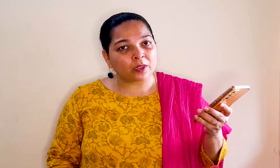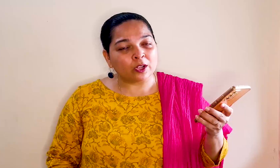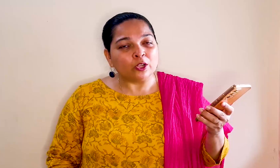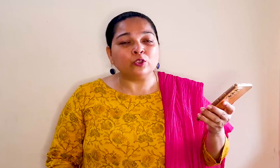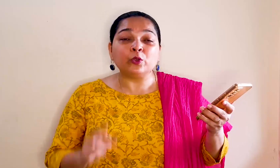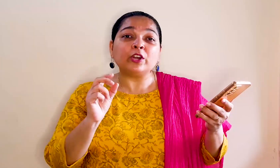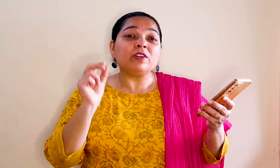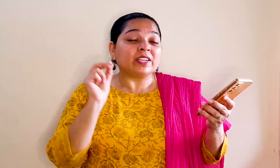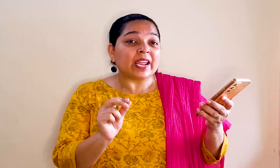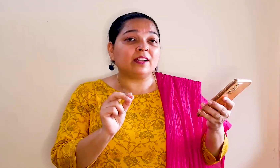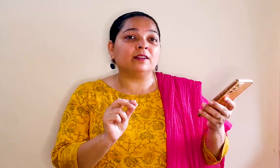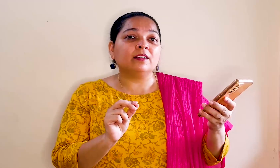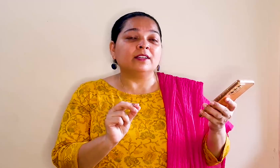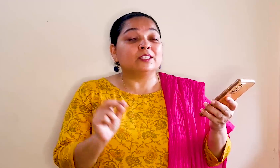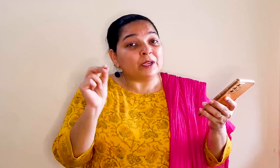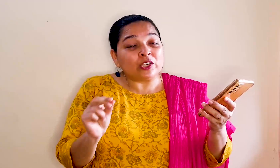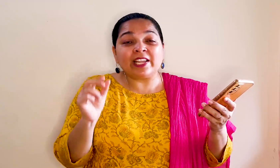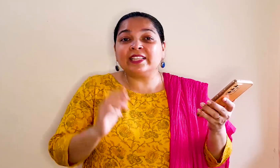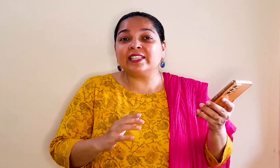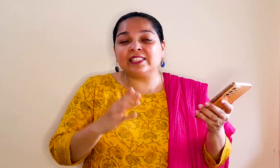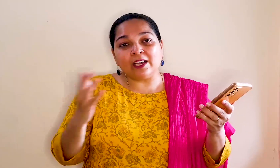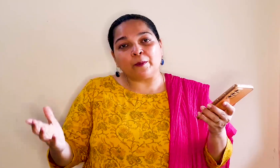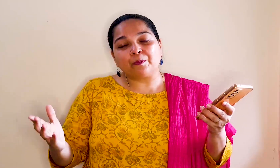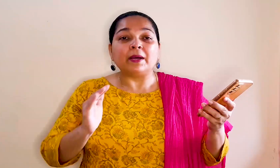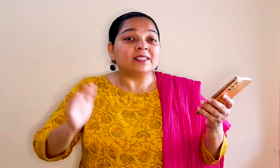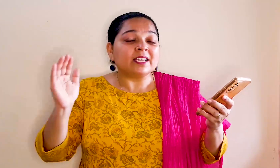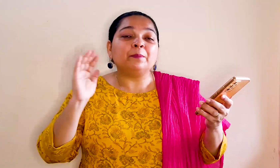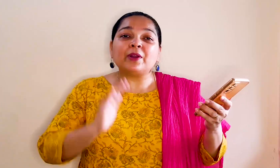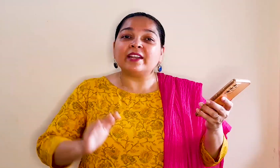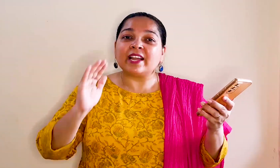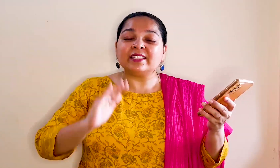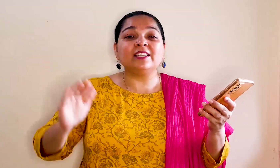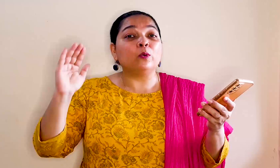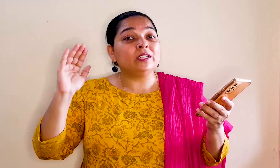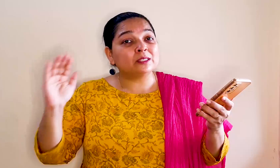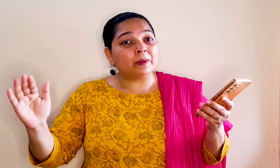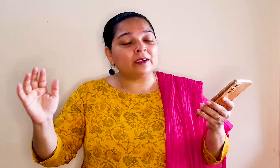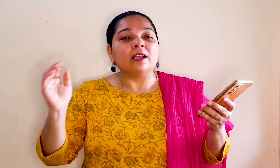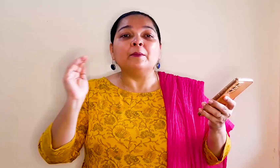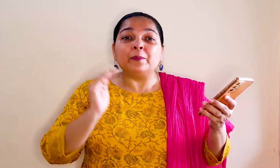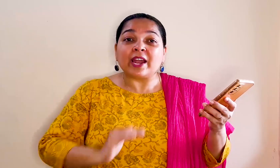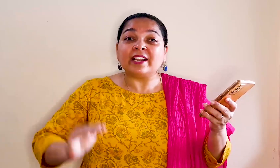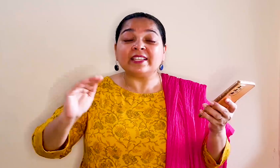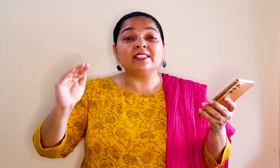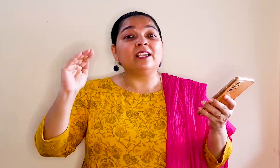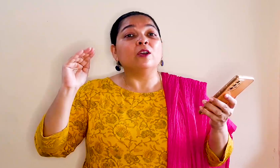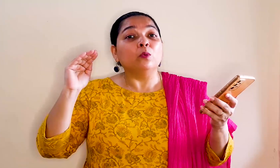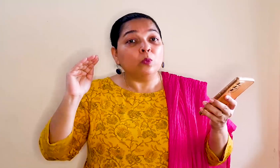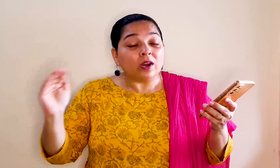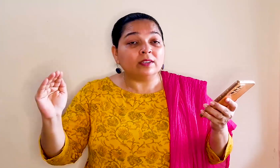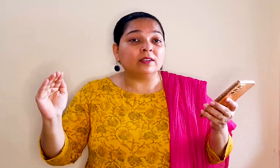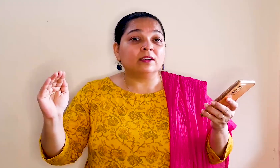Lord. So you cannot take, especially in this year, Pastor said, prioritize the Holy Spirit. Prioritize